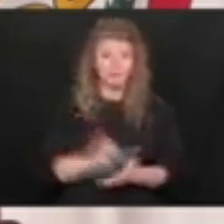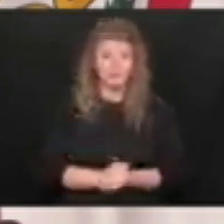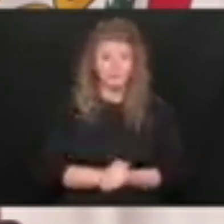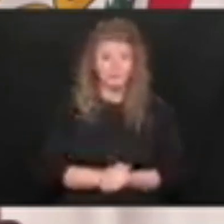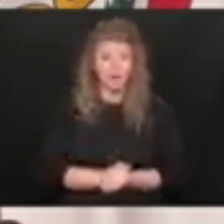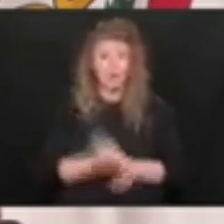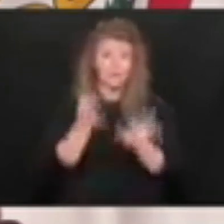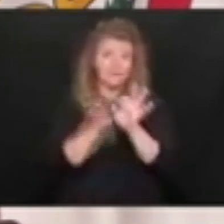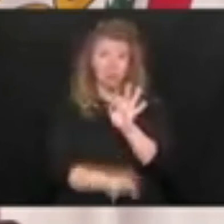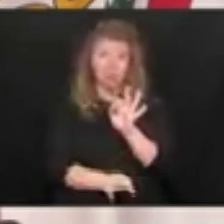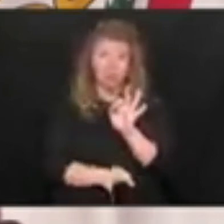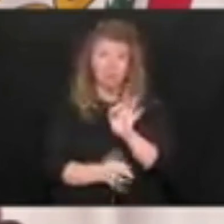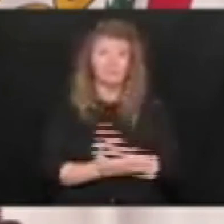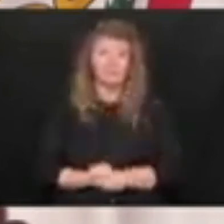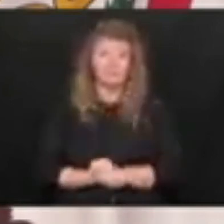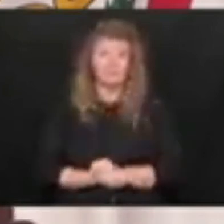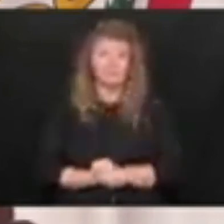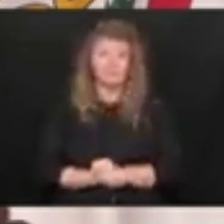just as simple.